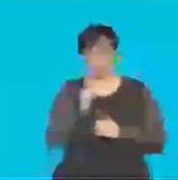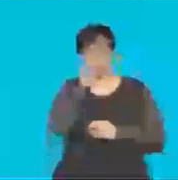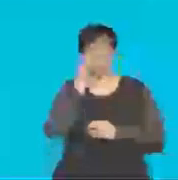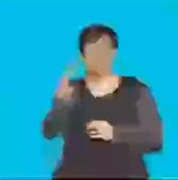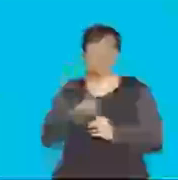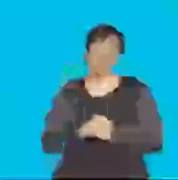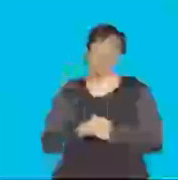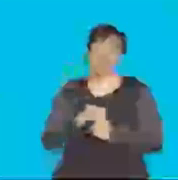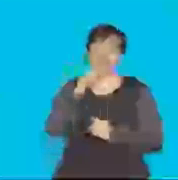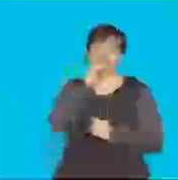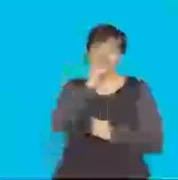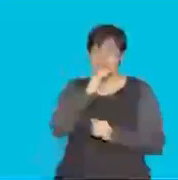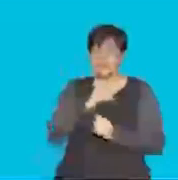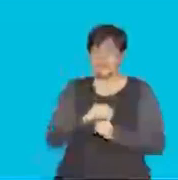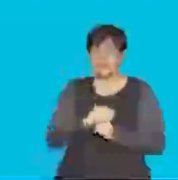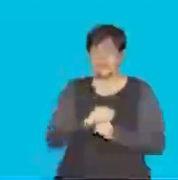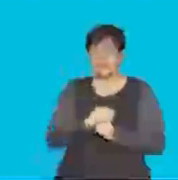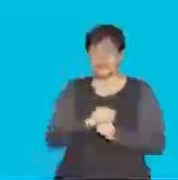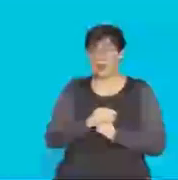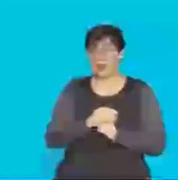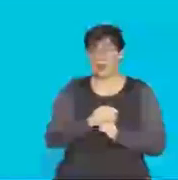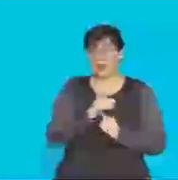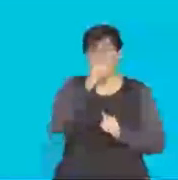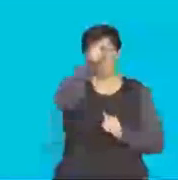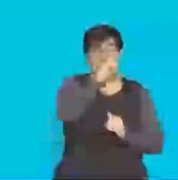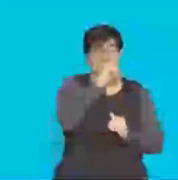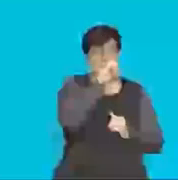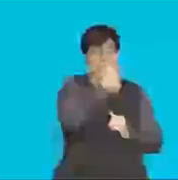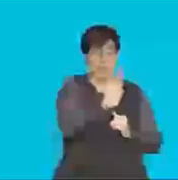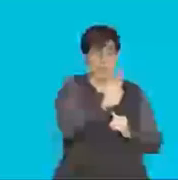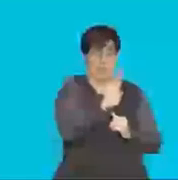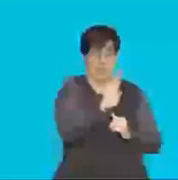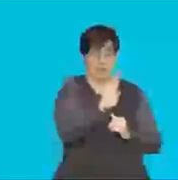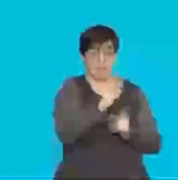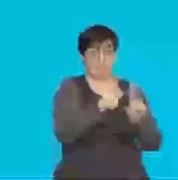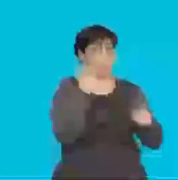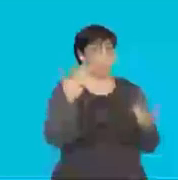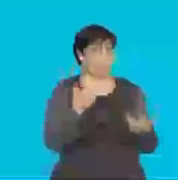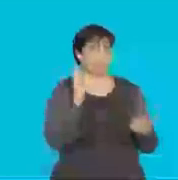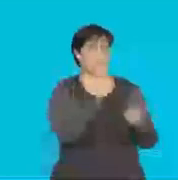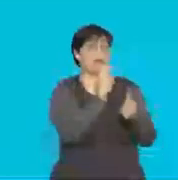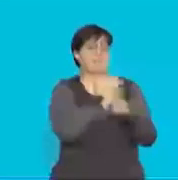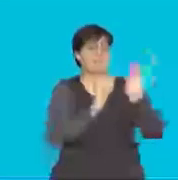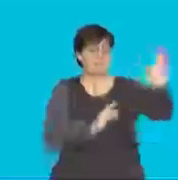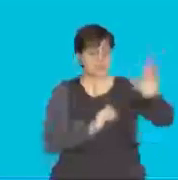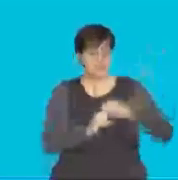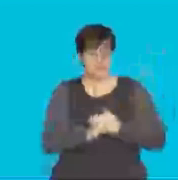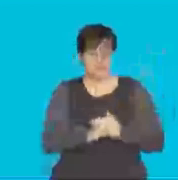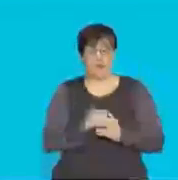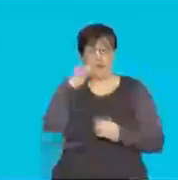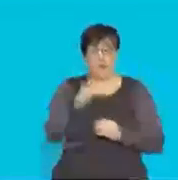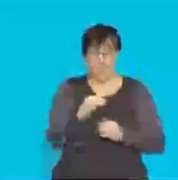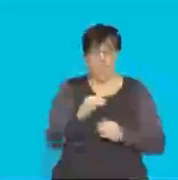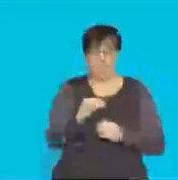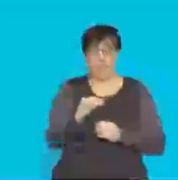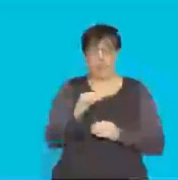this, it means that this small b, comes from the mother, and the other small b